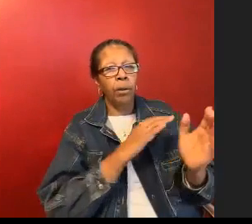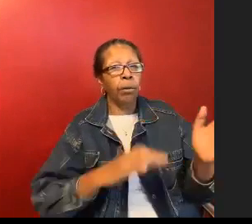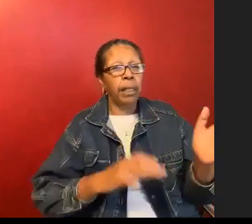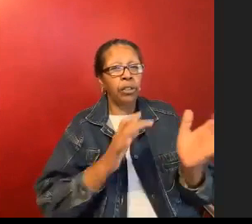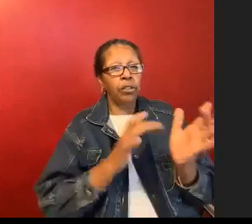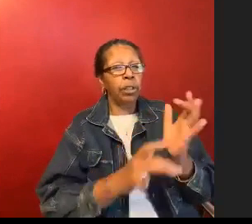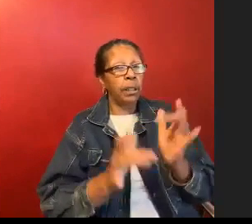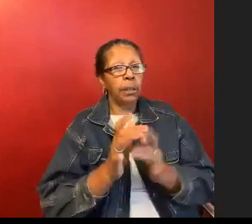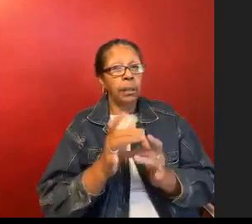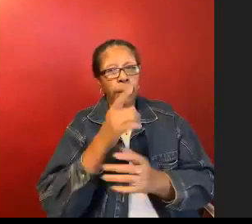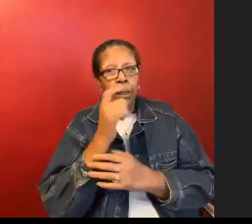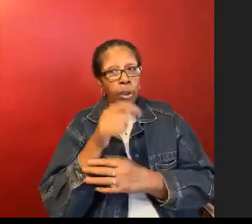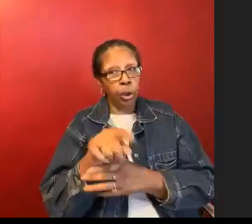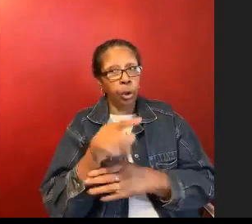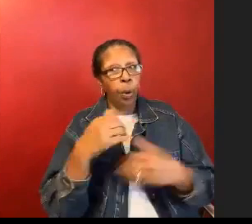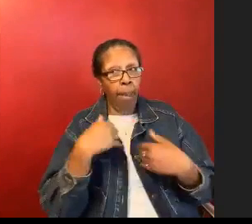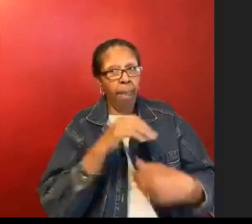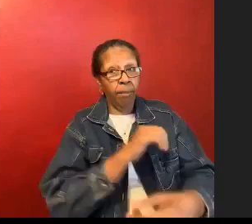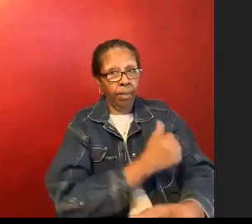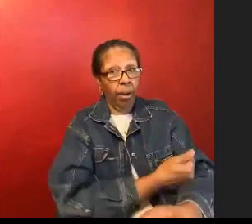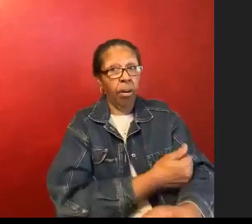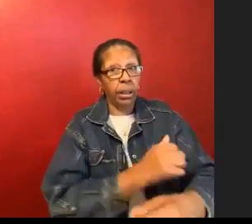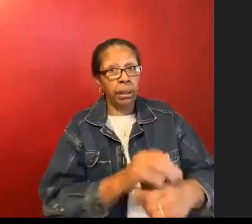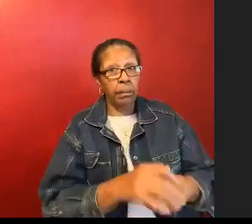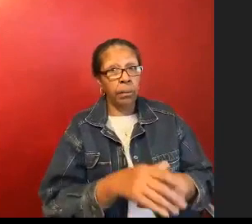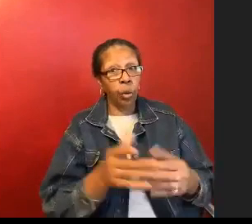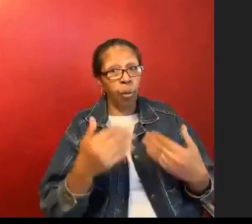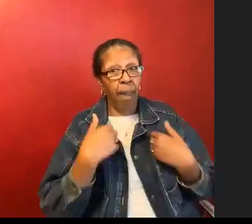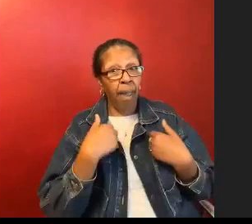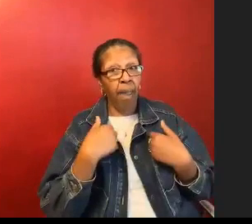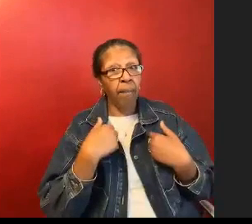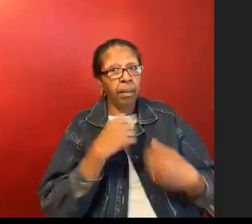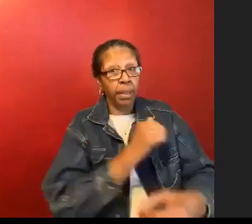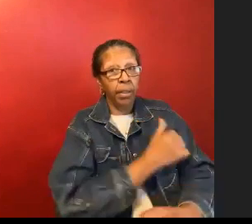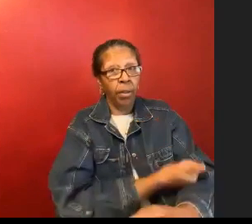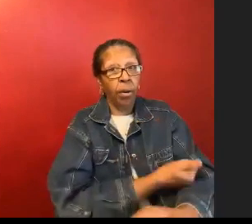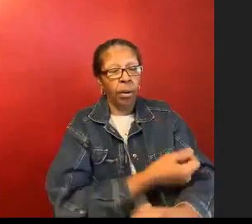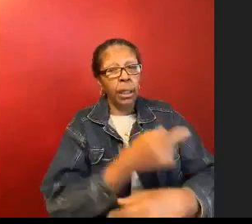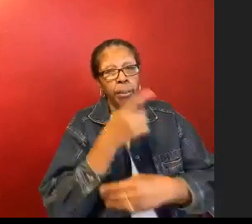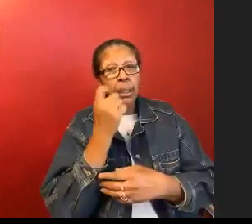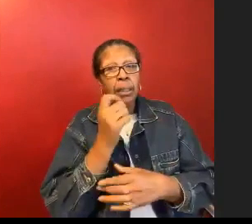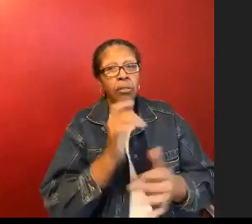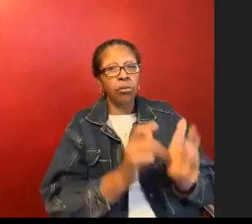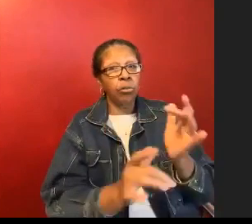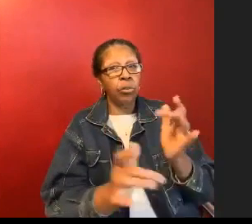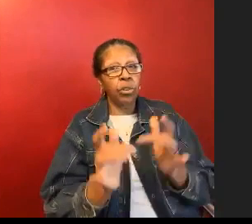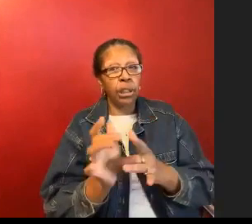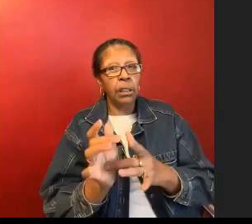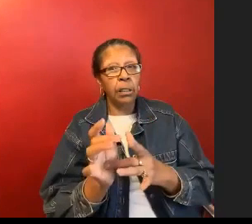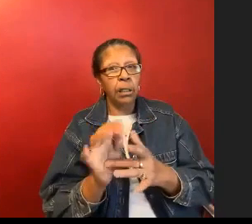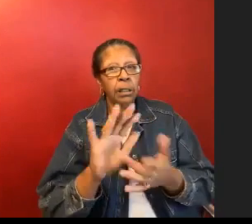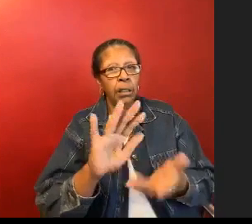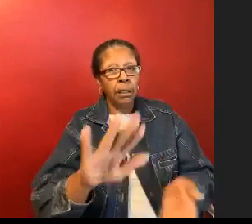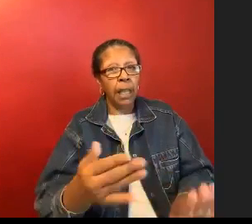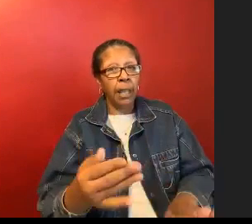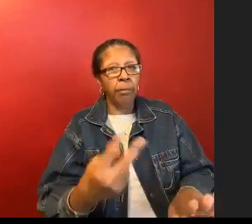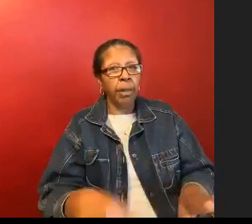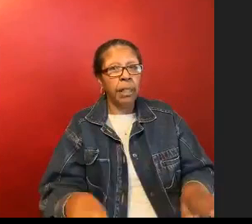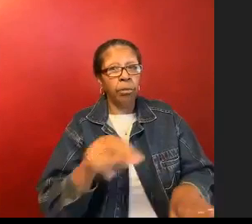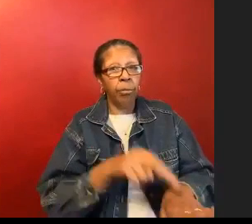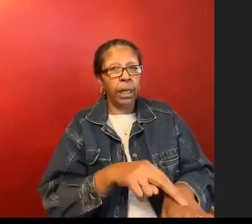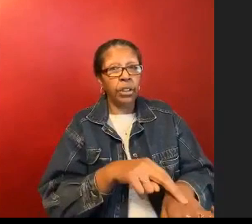you have authority. You have authority because Jesus' death, resurrection,